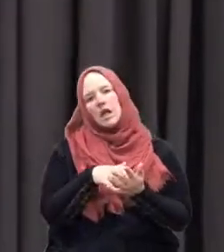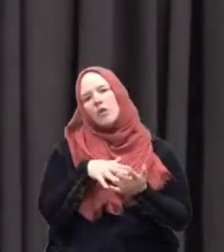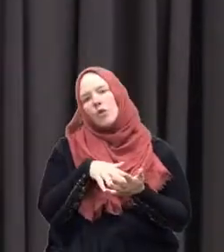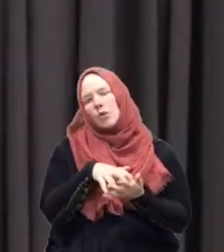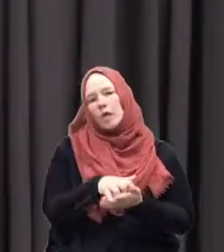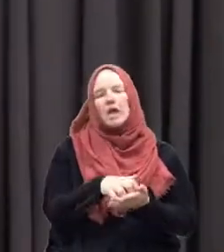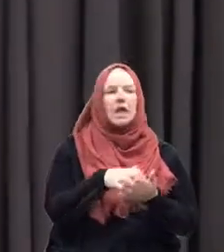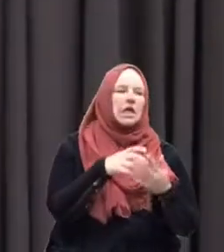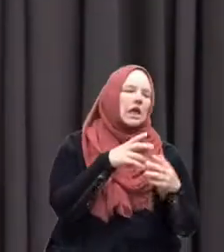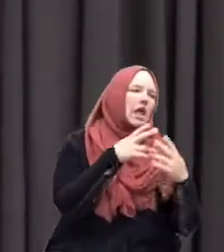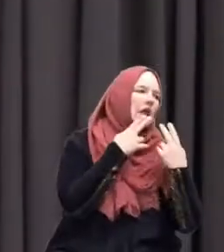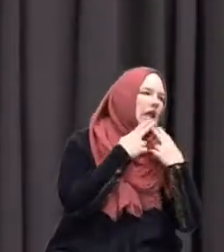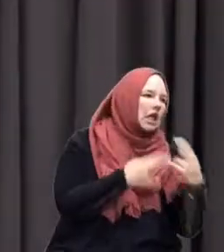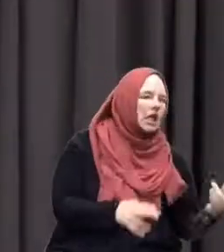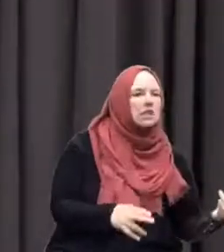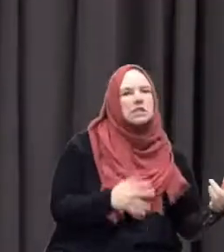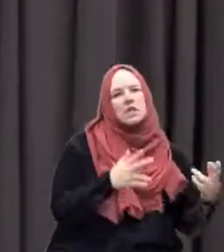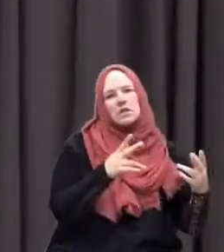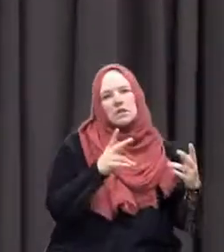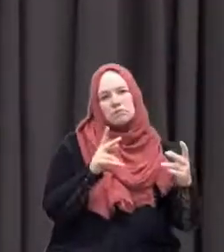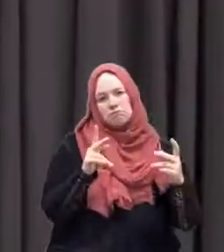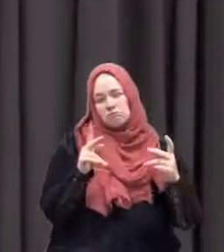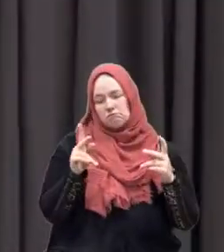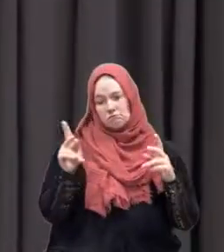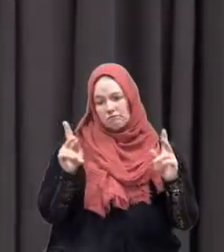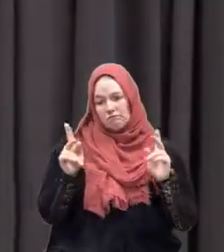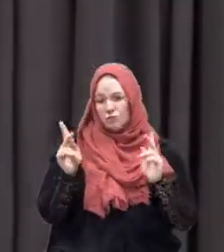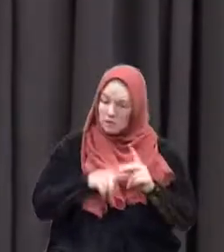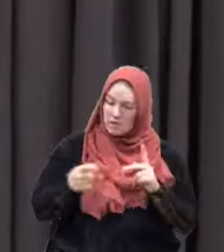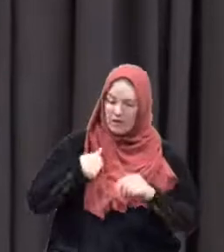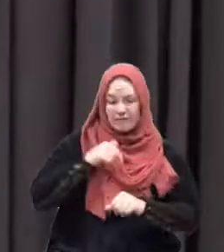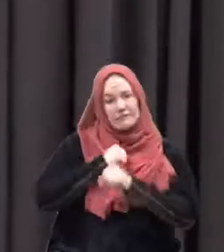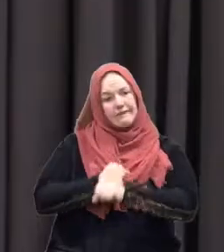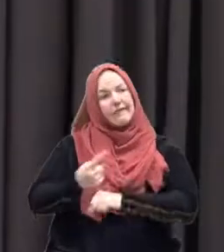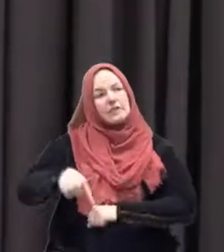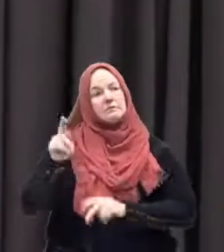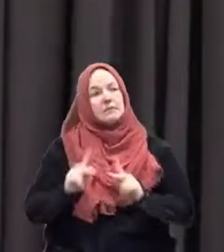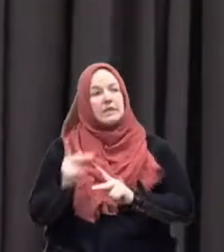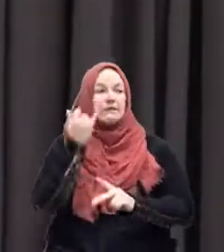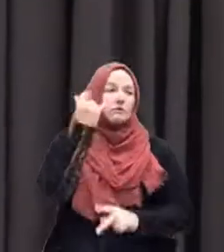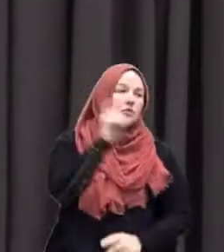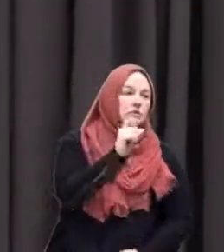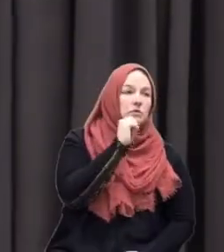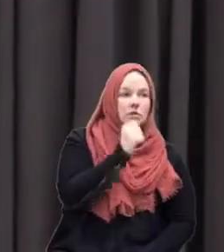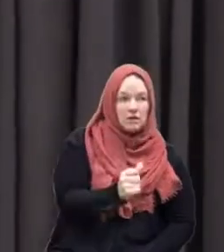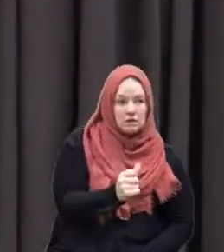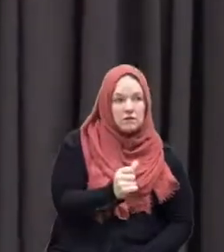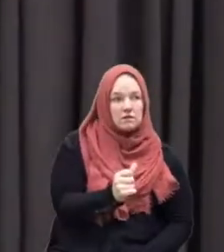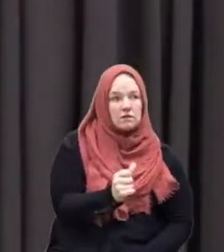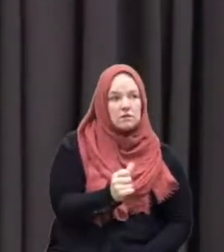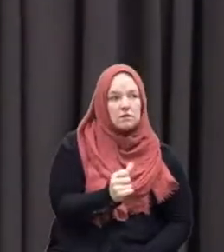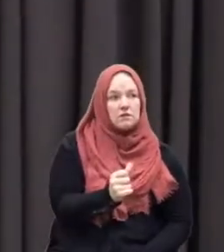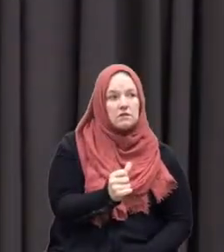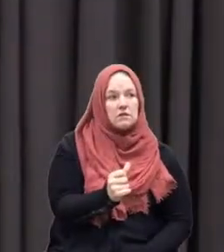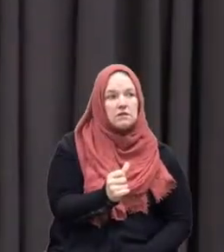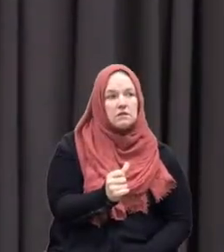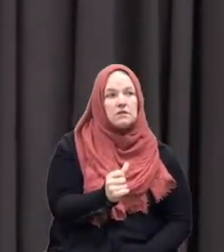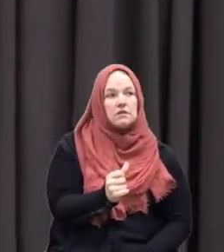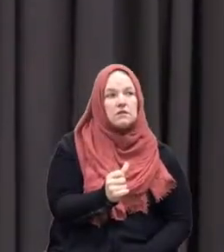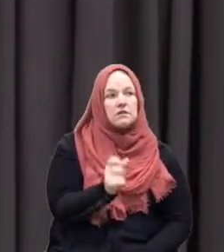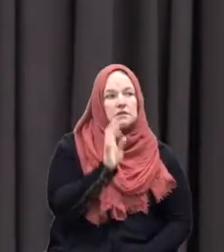the broken and the occupied, whether they are Muslims or not. This is the stance of Islam.